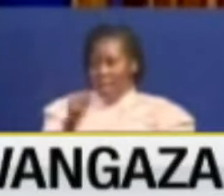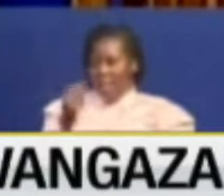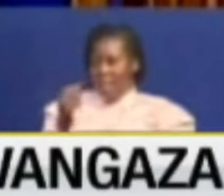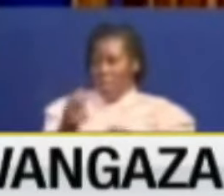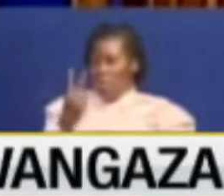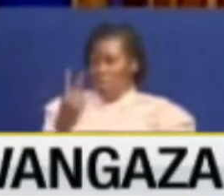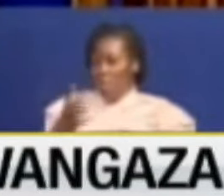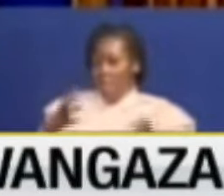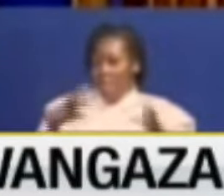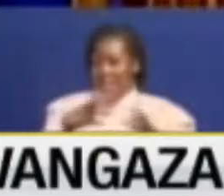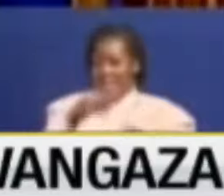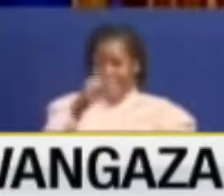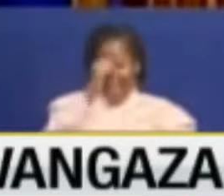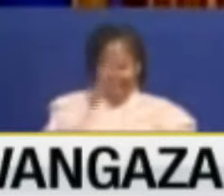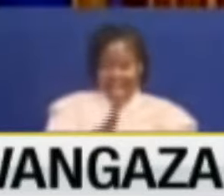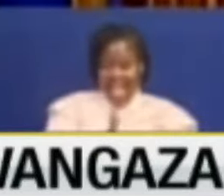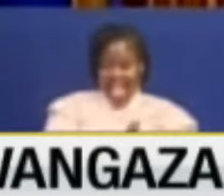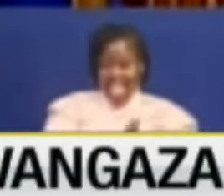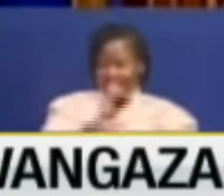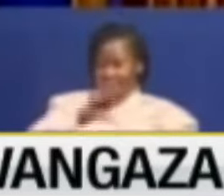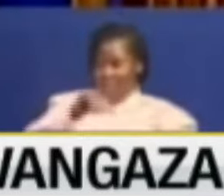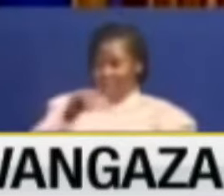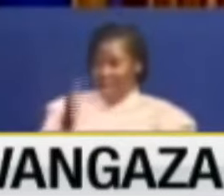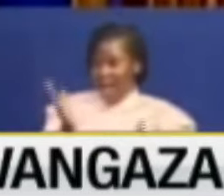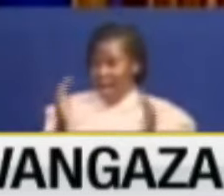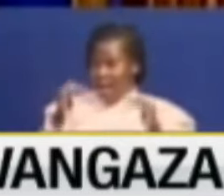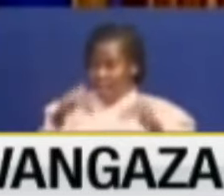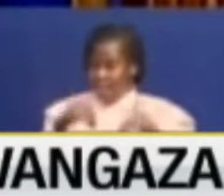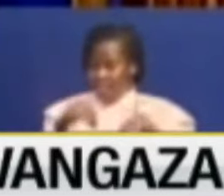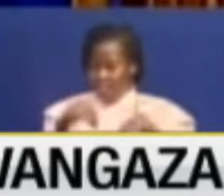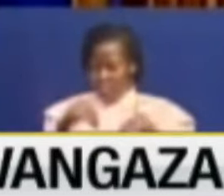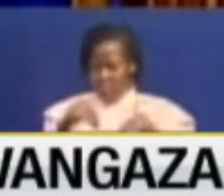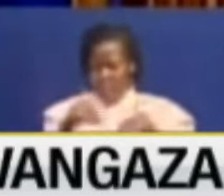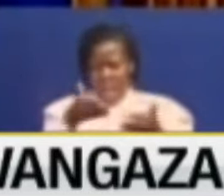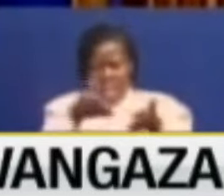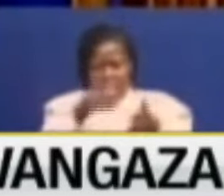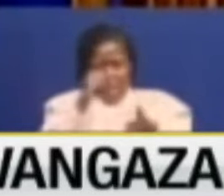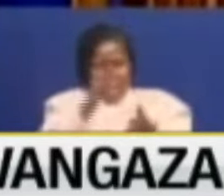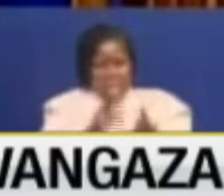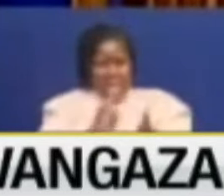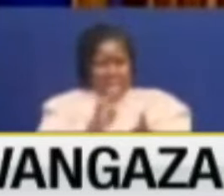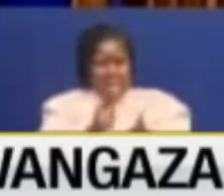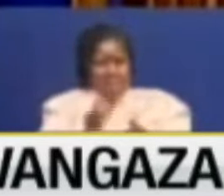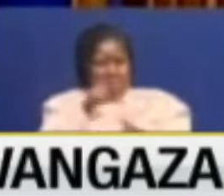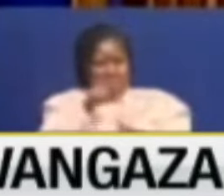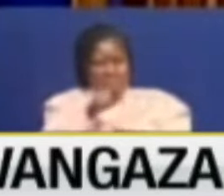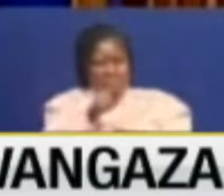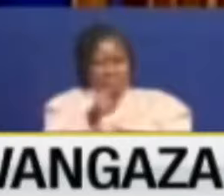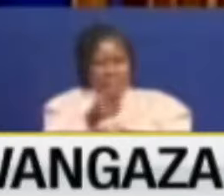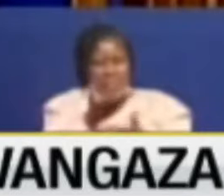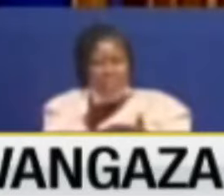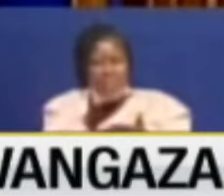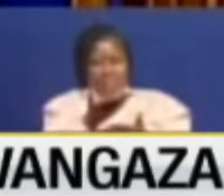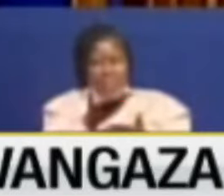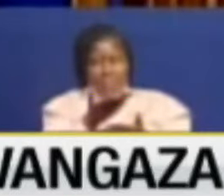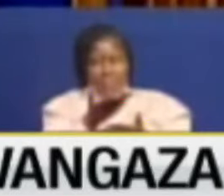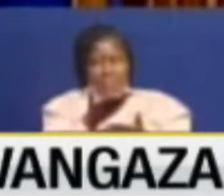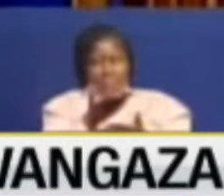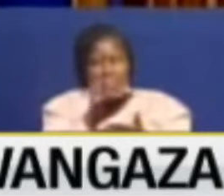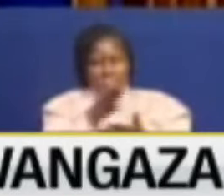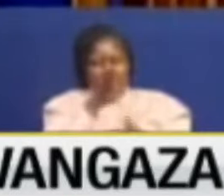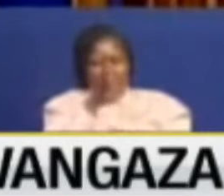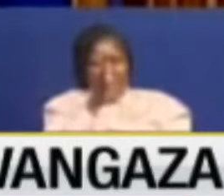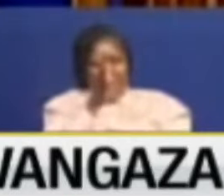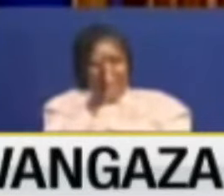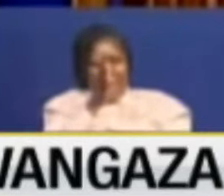the governor and the County Assembly. Here, the governor is saying you are being fed to